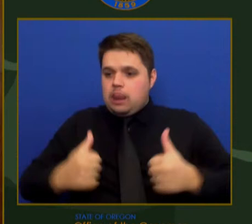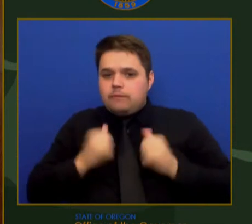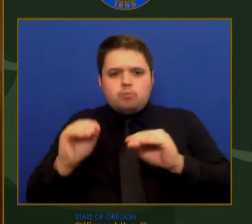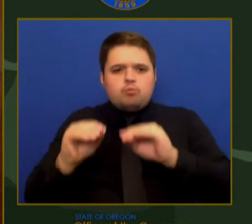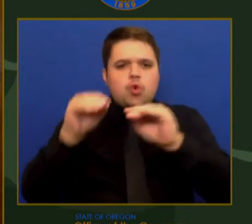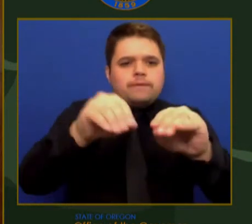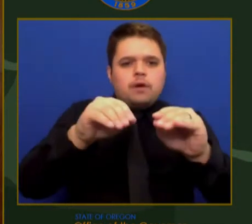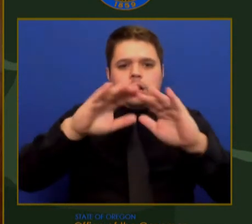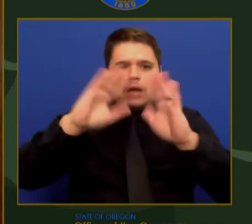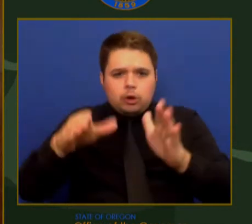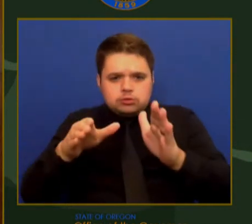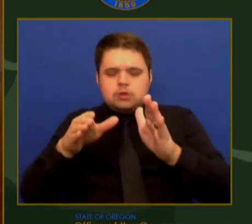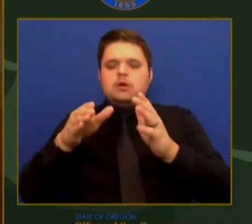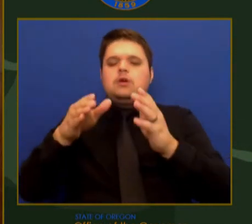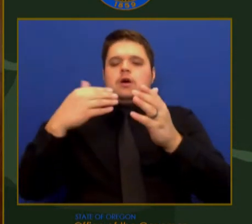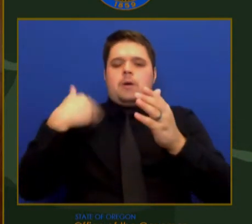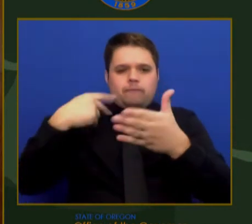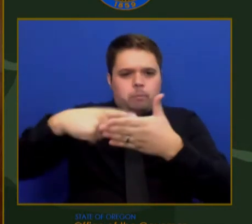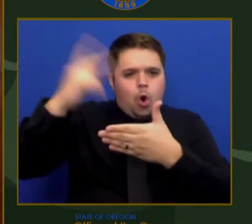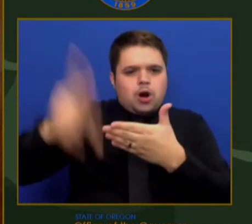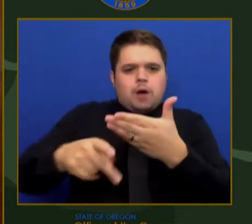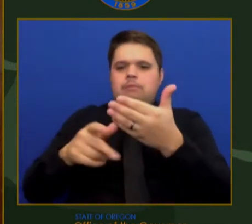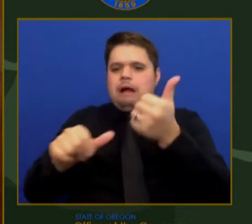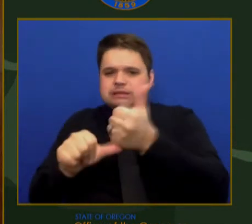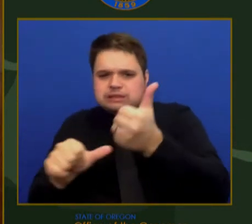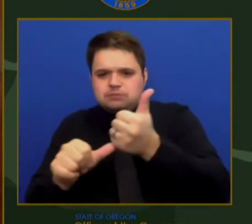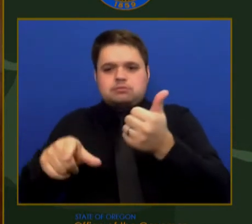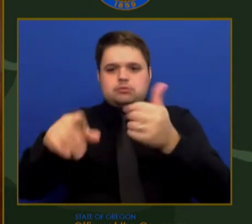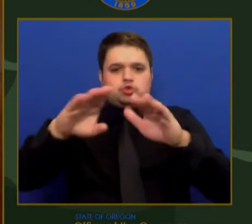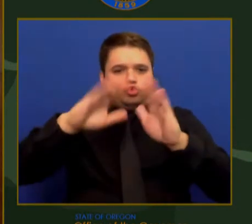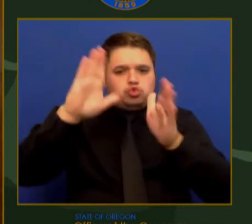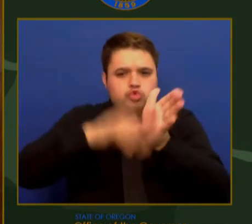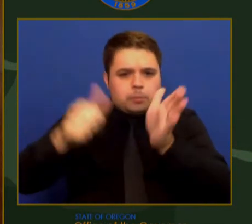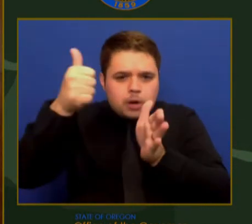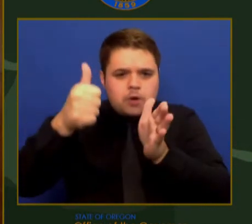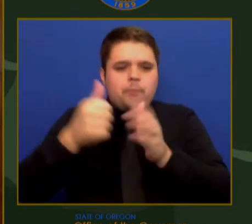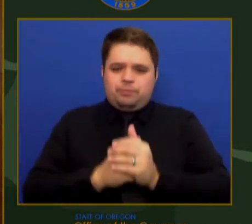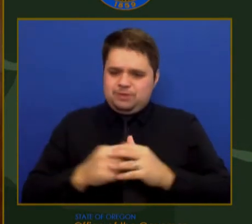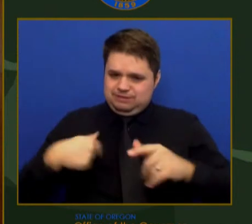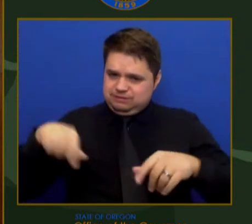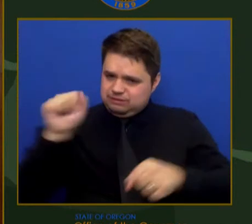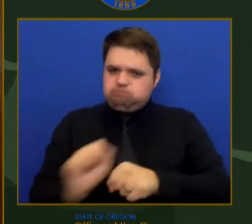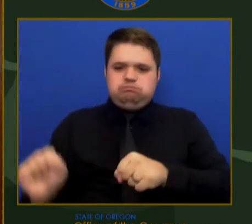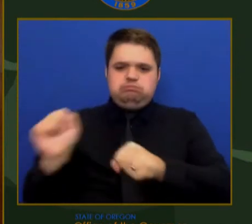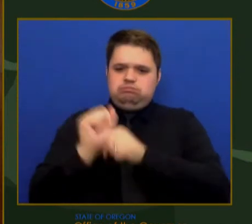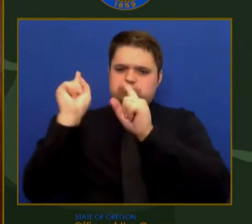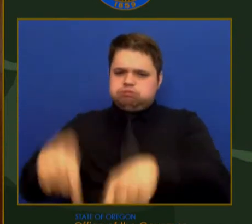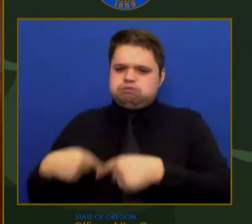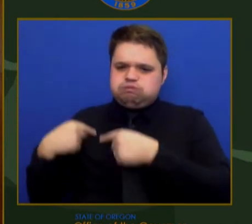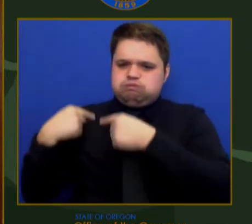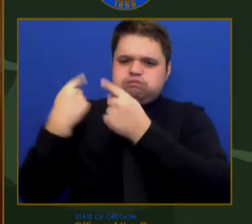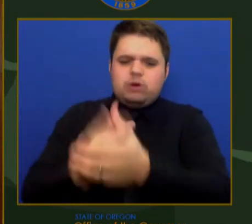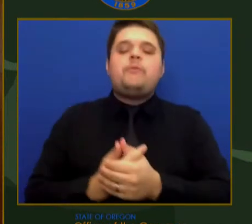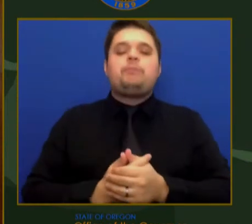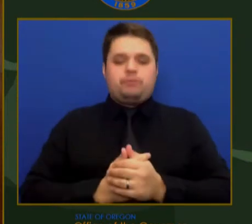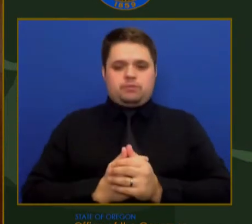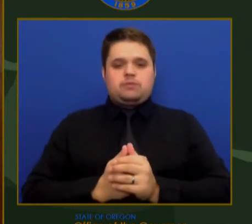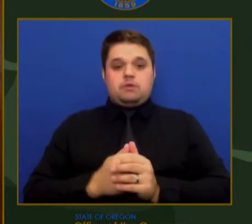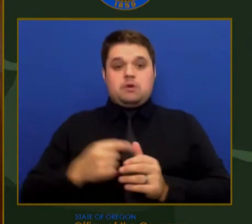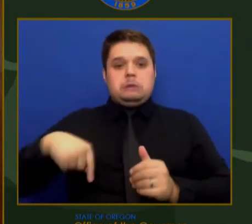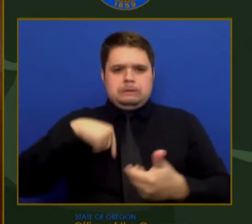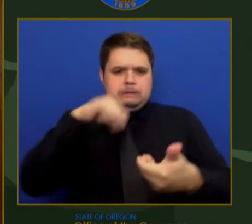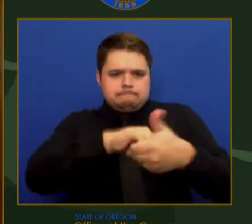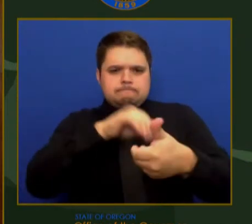governor than any other administration. With our local partners, we paid out more than $400 million